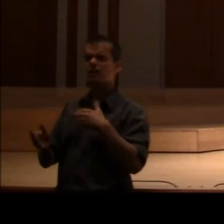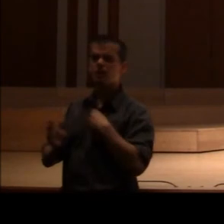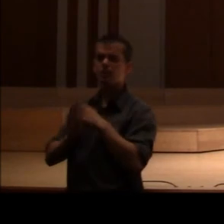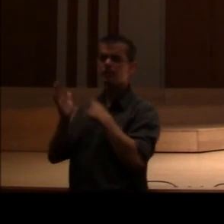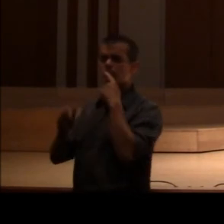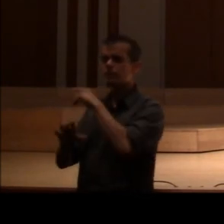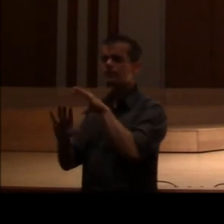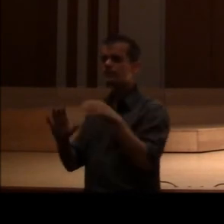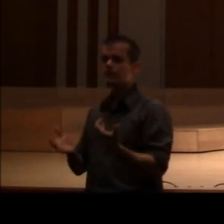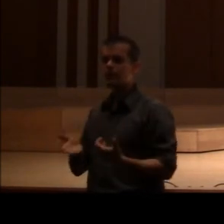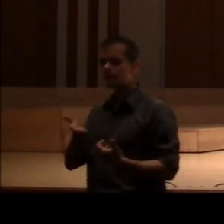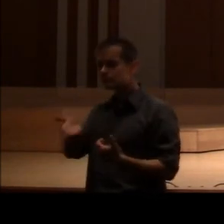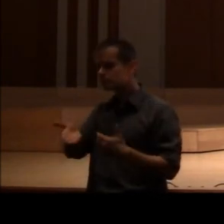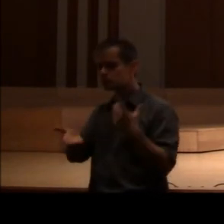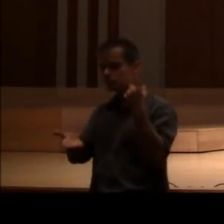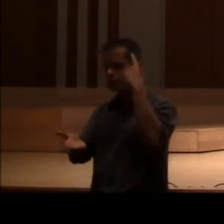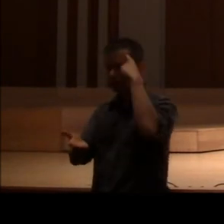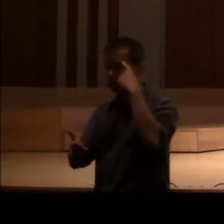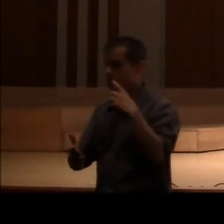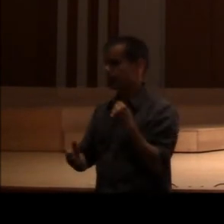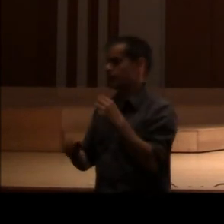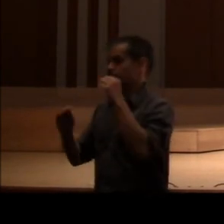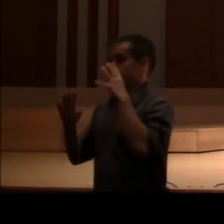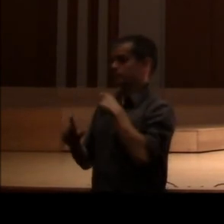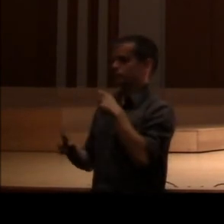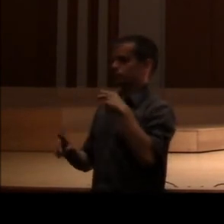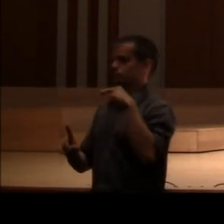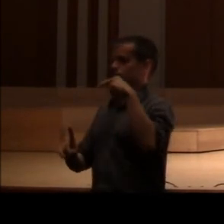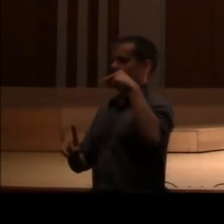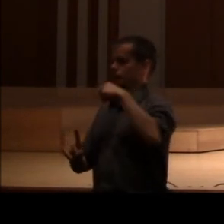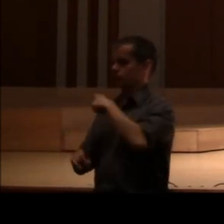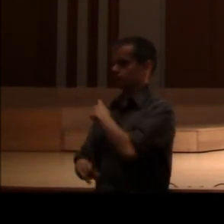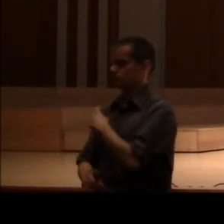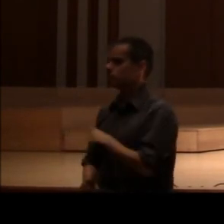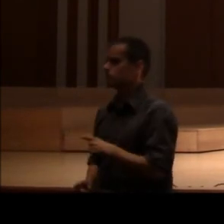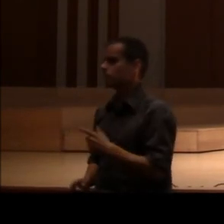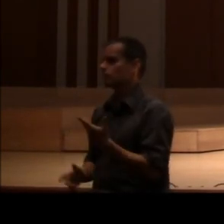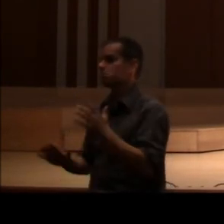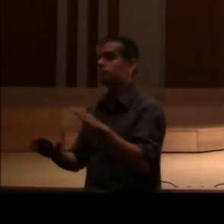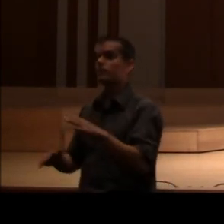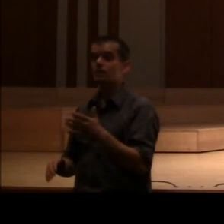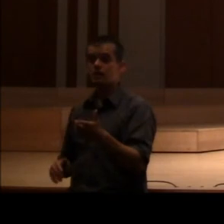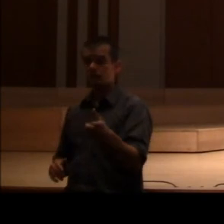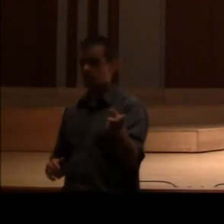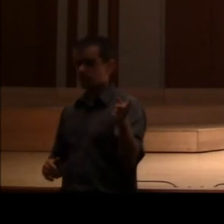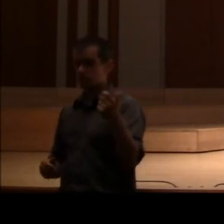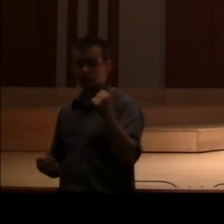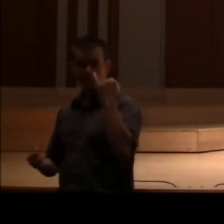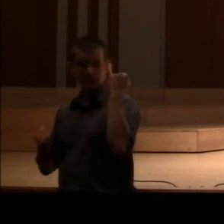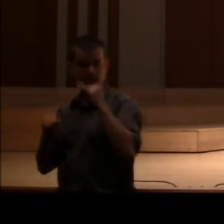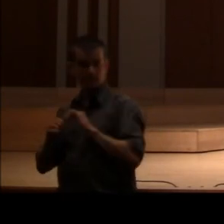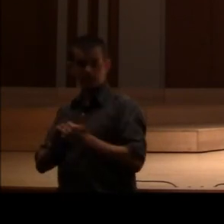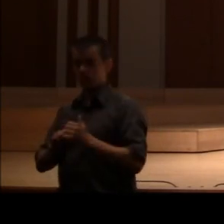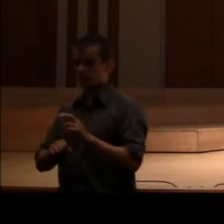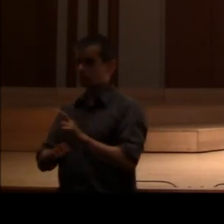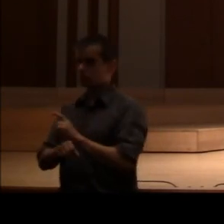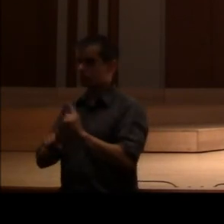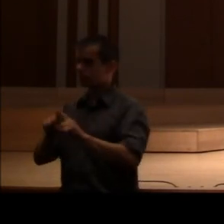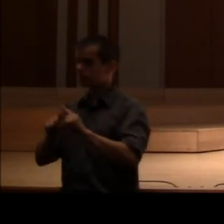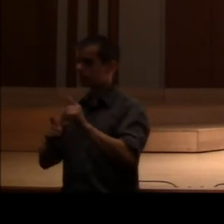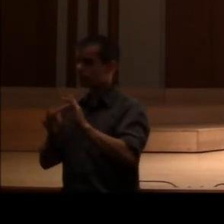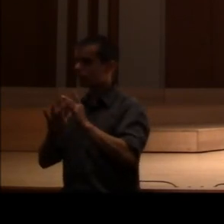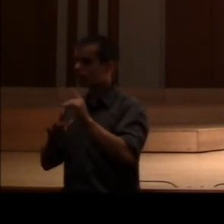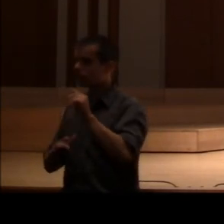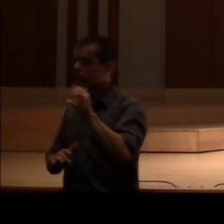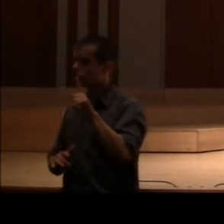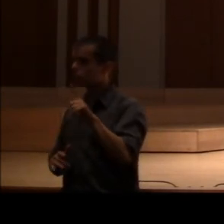it's all teacher-monitored, so it's really cool. Now, those are just a few of my ideas. Do you have any ideas for how you might use various online tools or